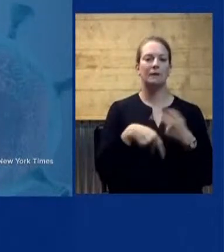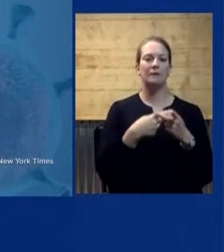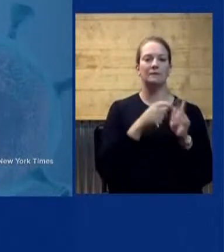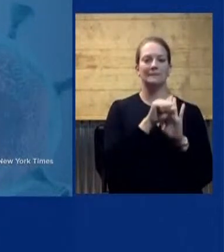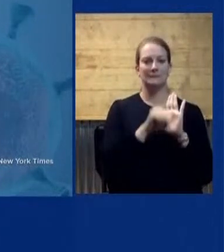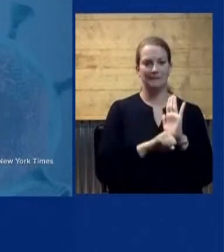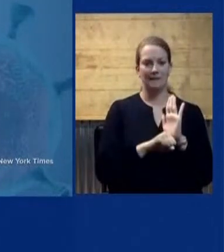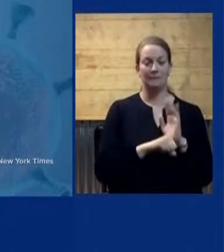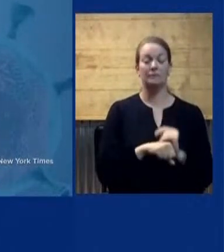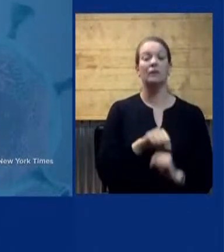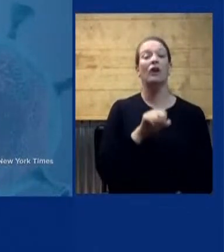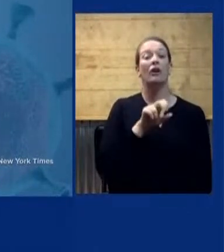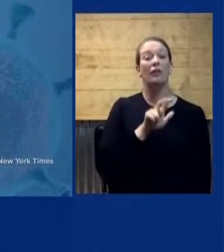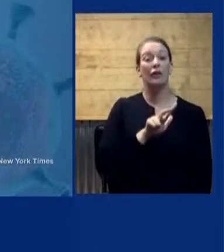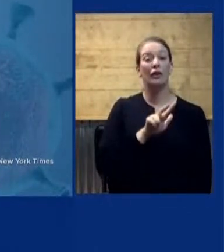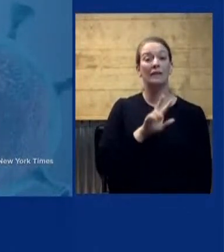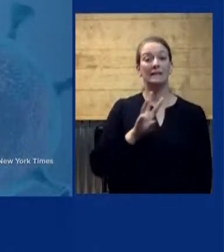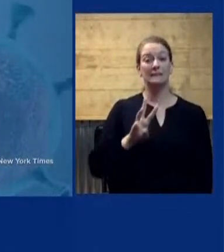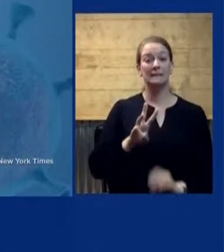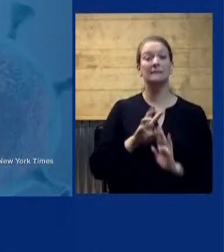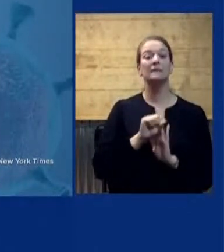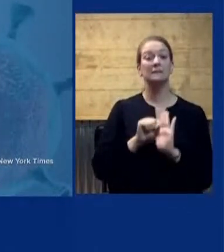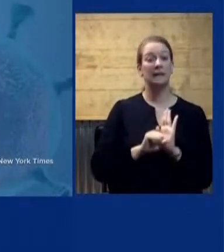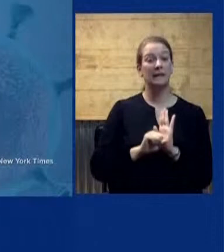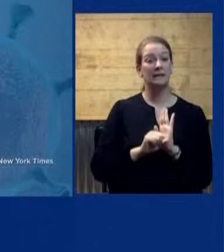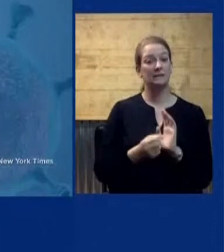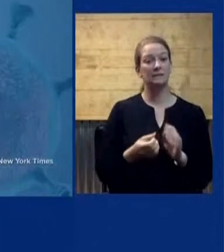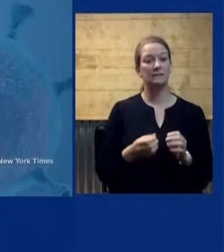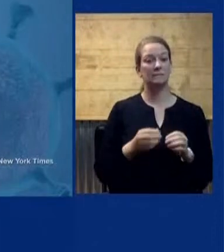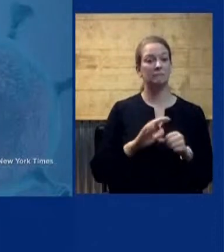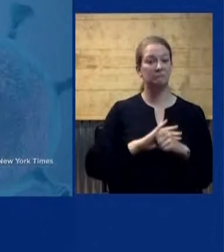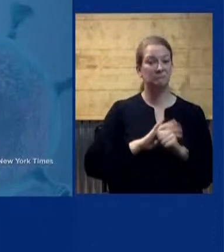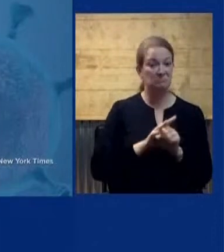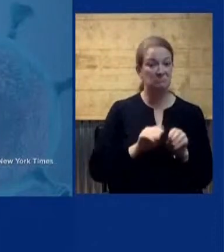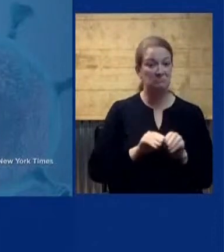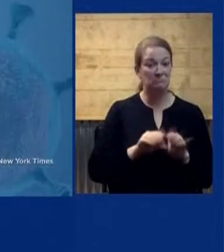an increase in the COVID infection rate.